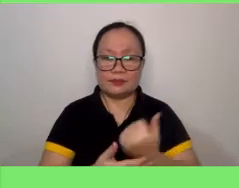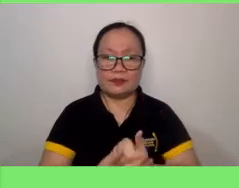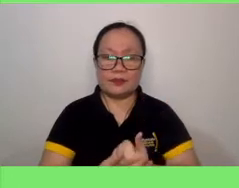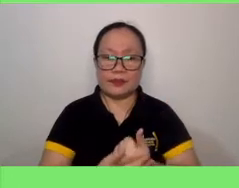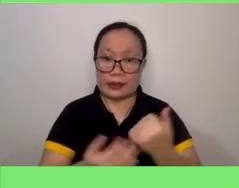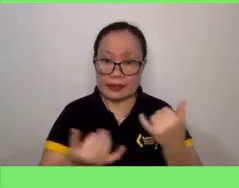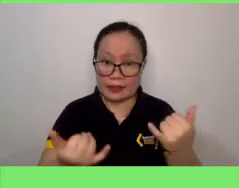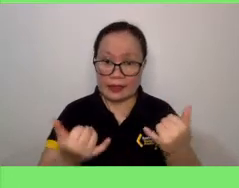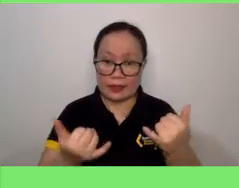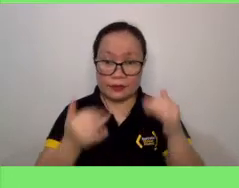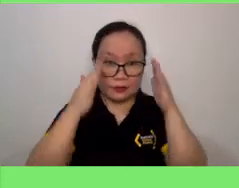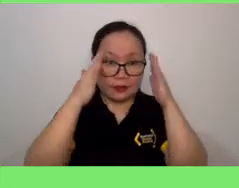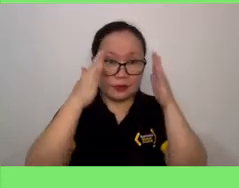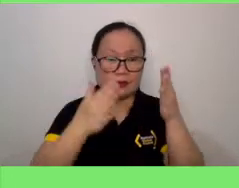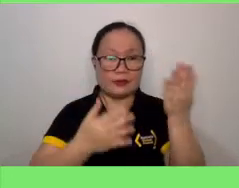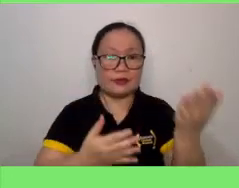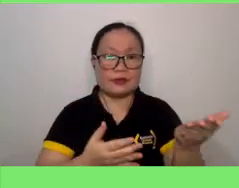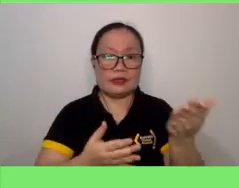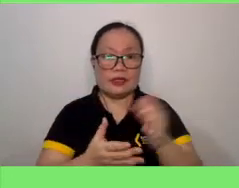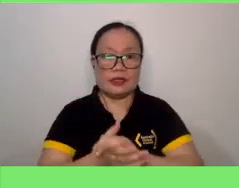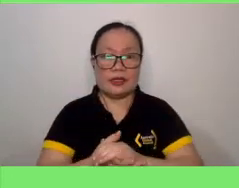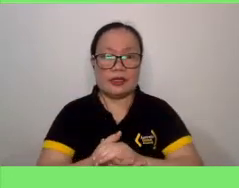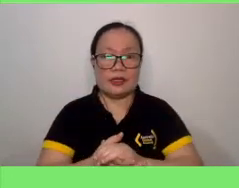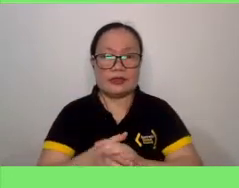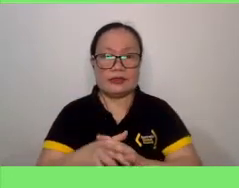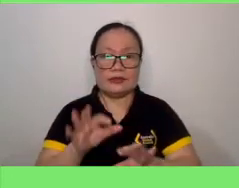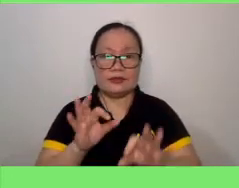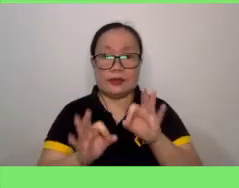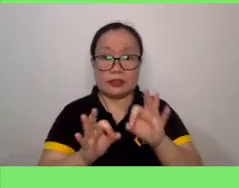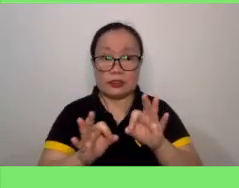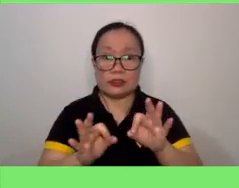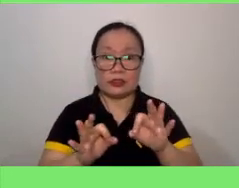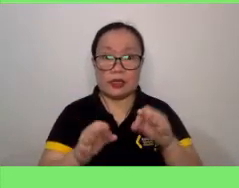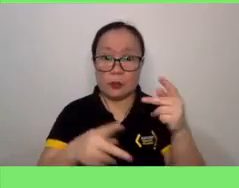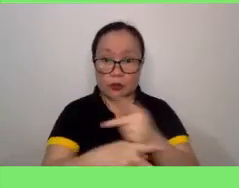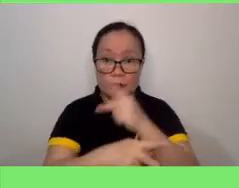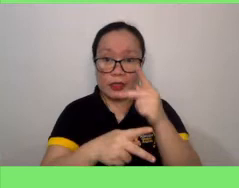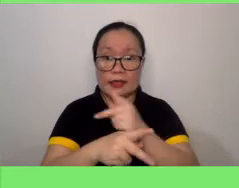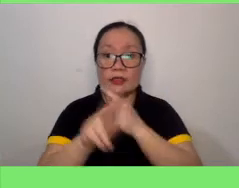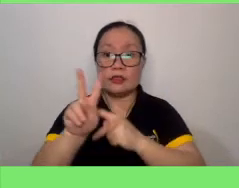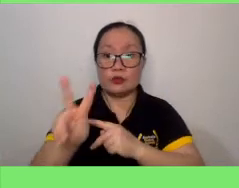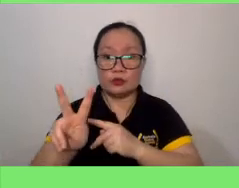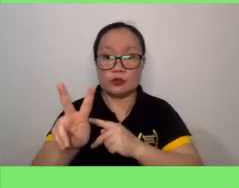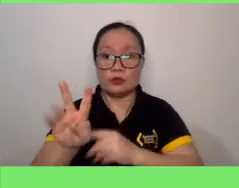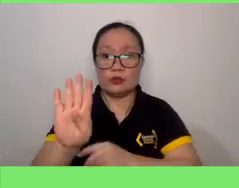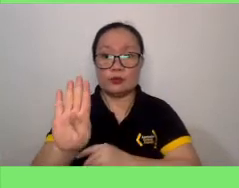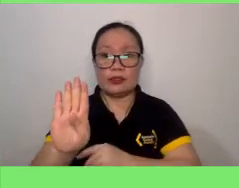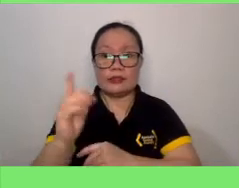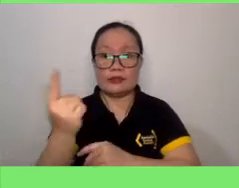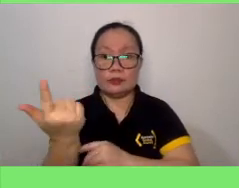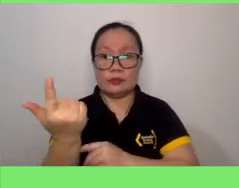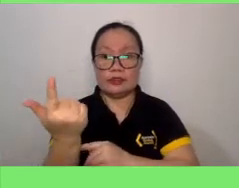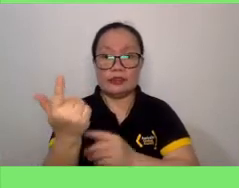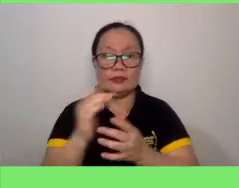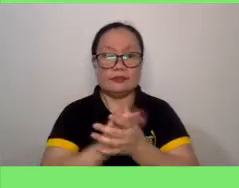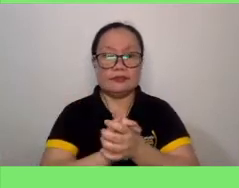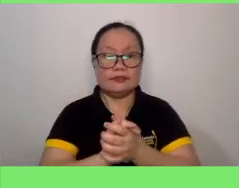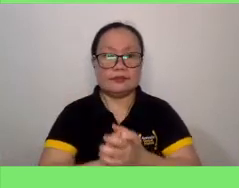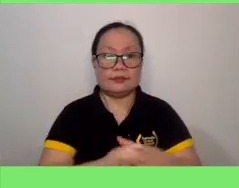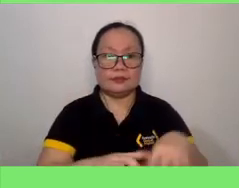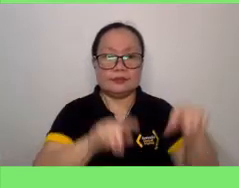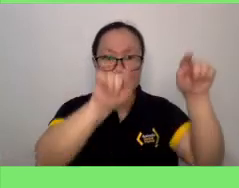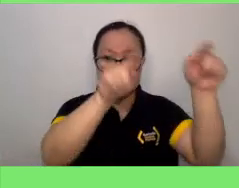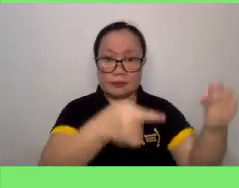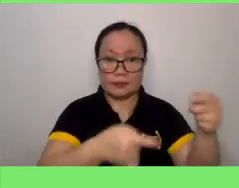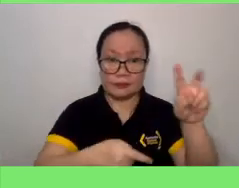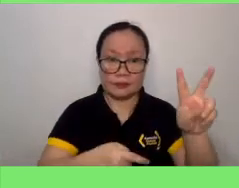division. Now, this time, so focus tayo dito sa paano kapag ganito ang given natin na magkaiba. Okay? So, I